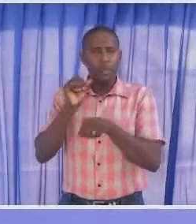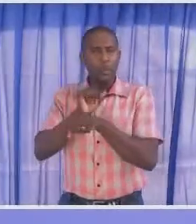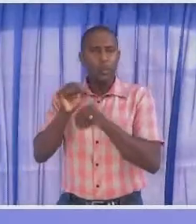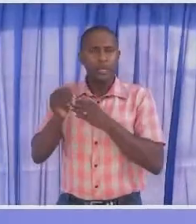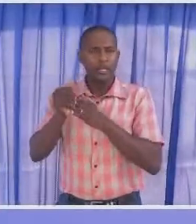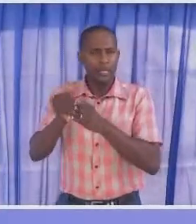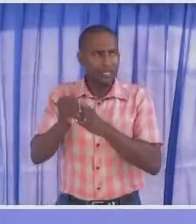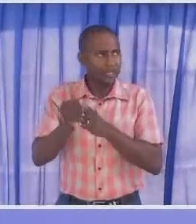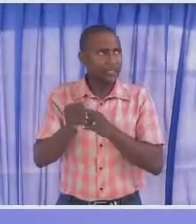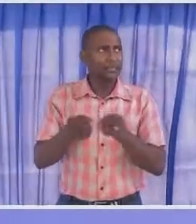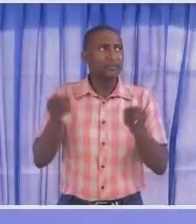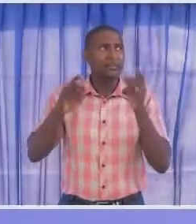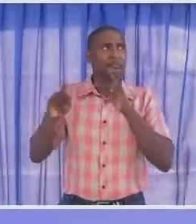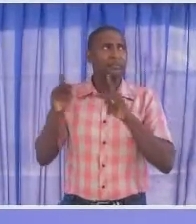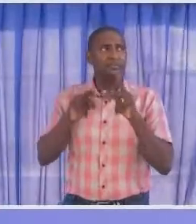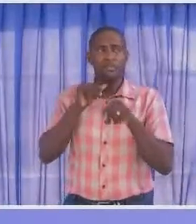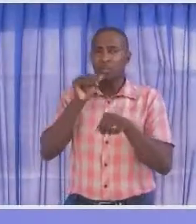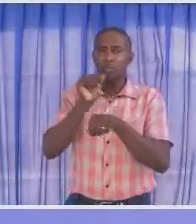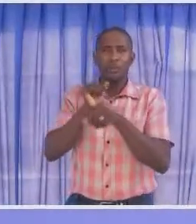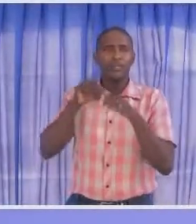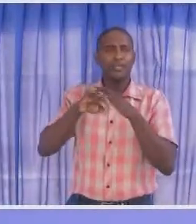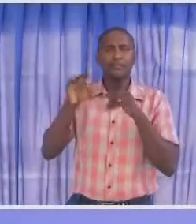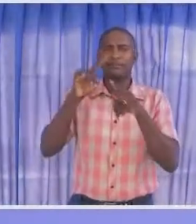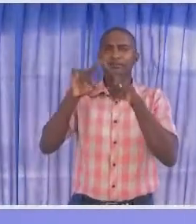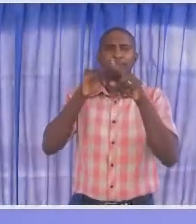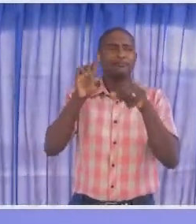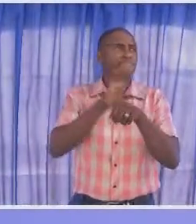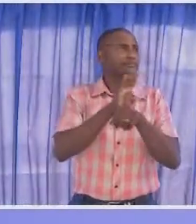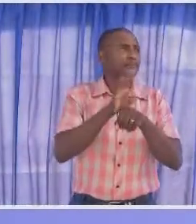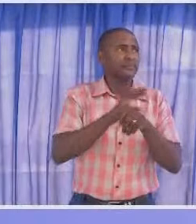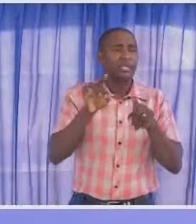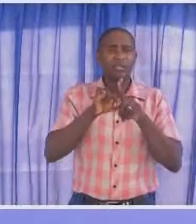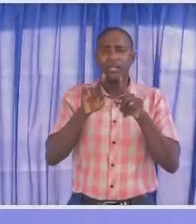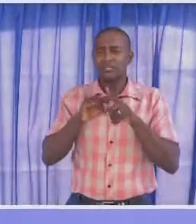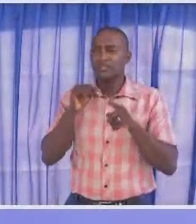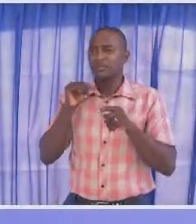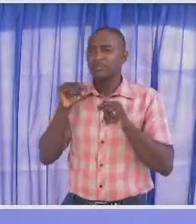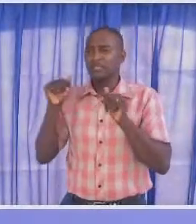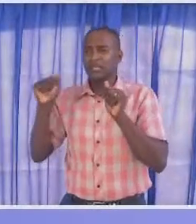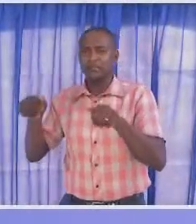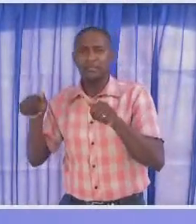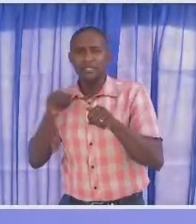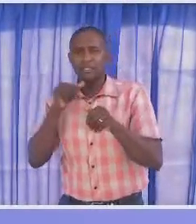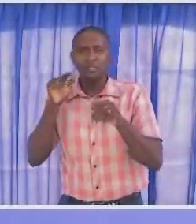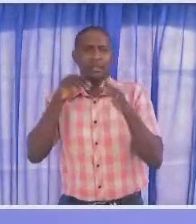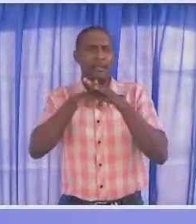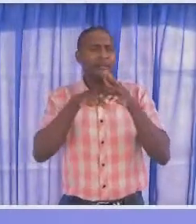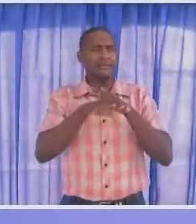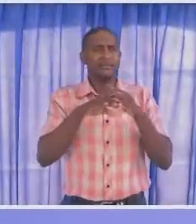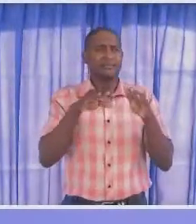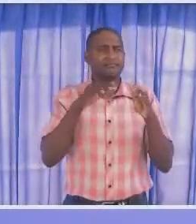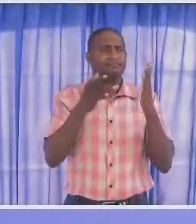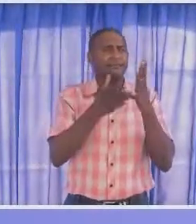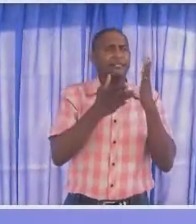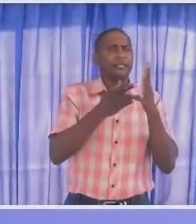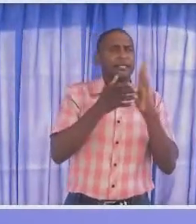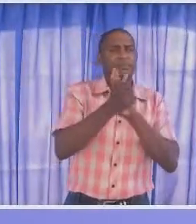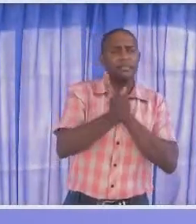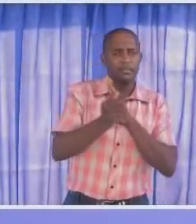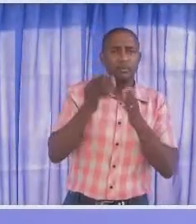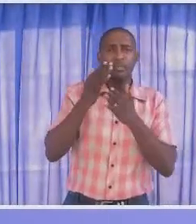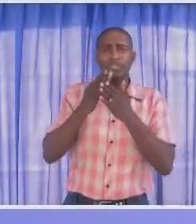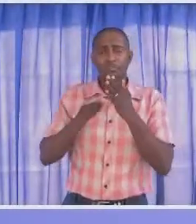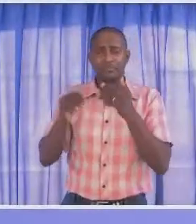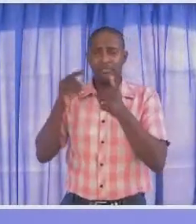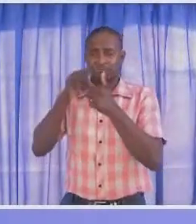how people actually work in these industries, and an inability to access the technical skills were some of the key factors